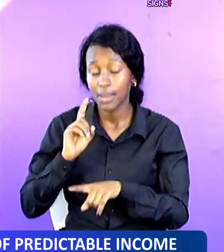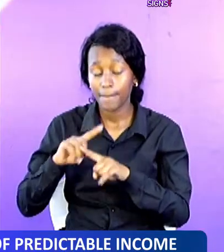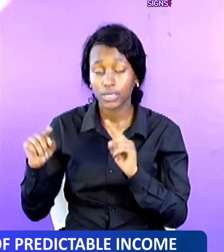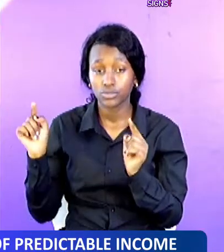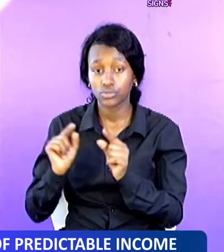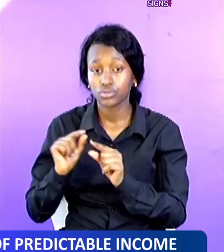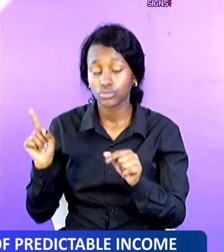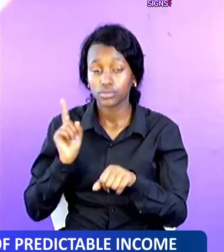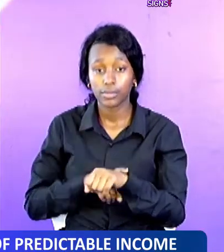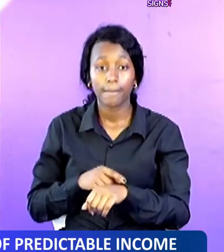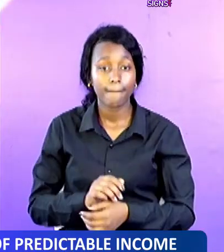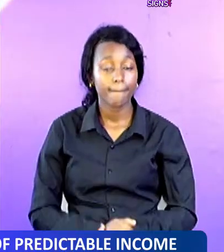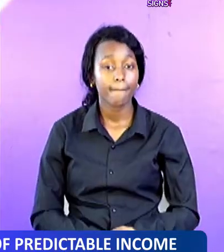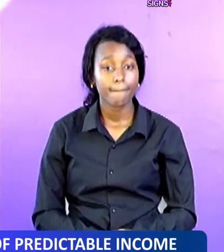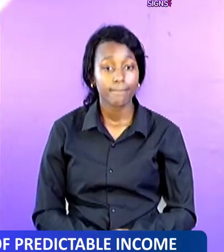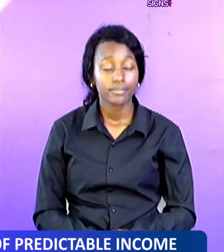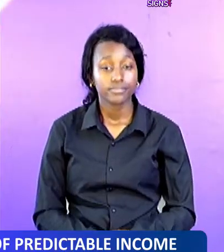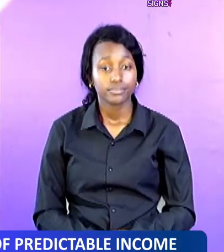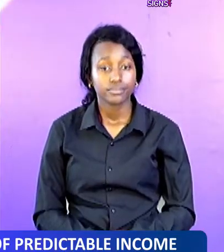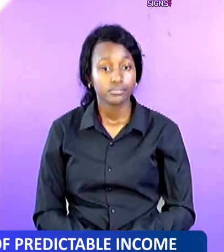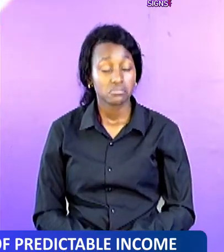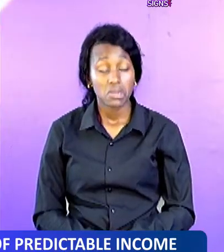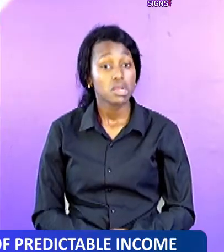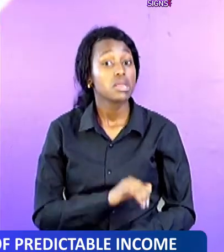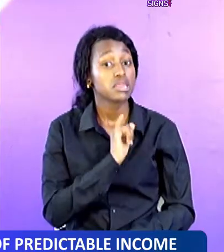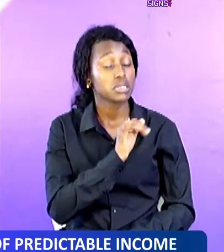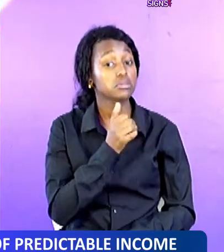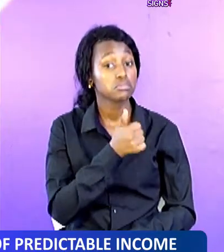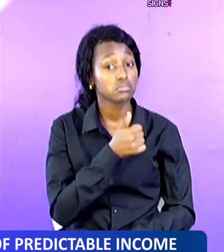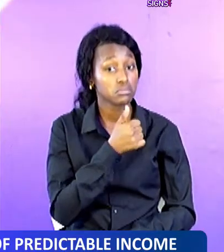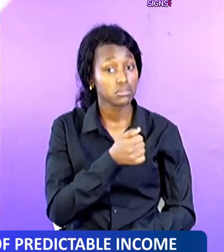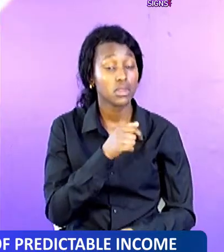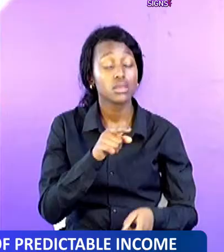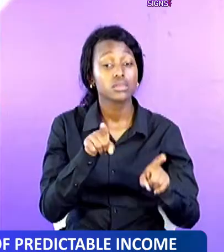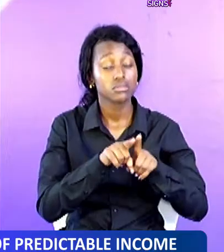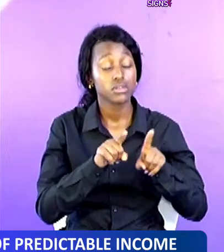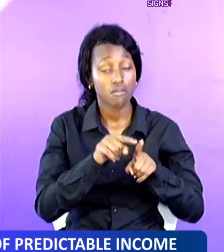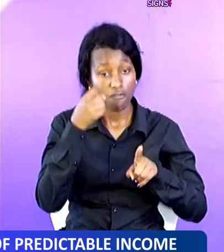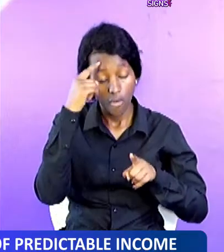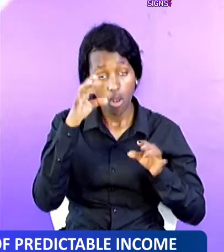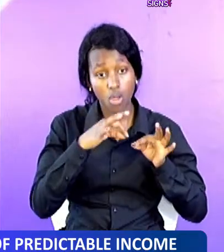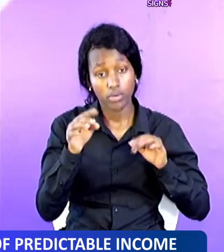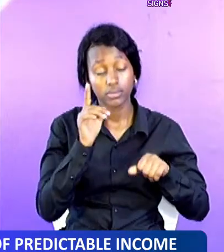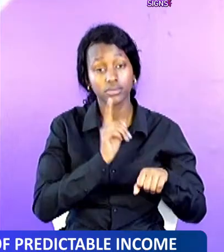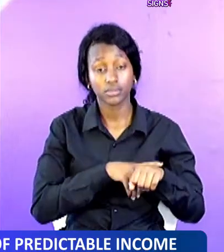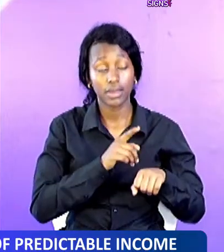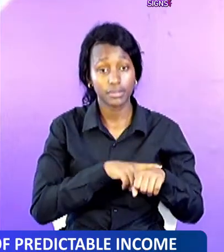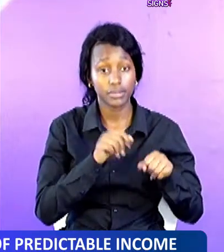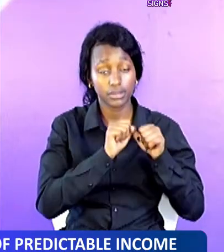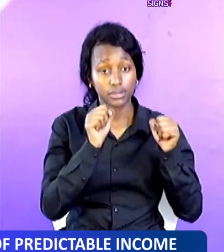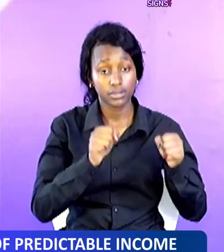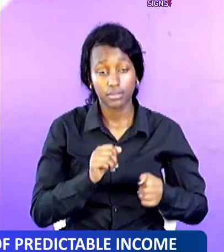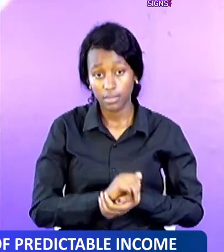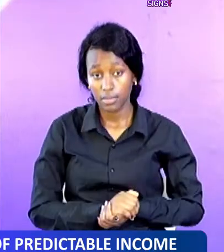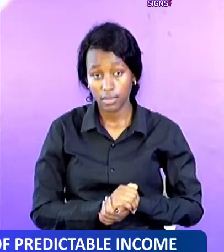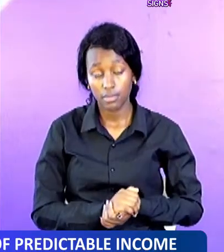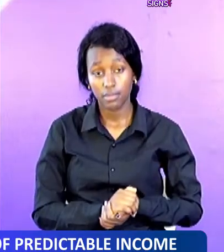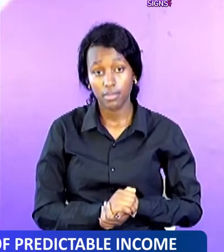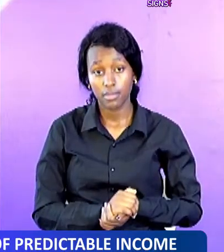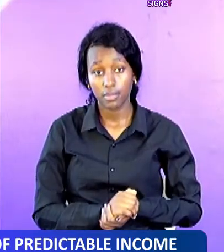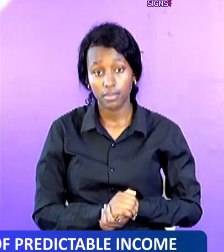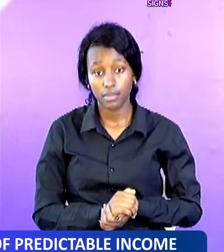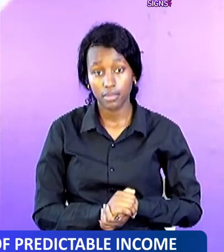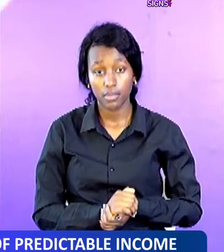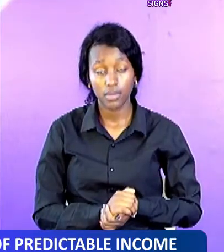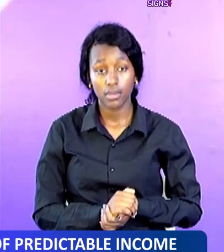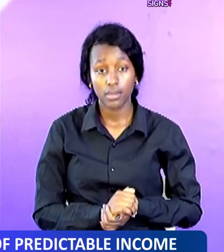term. Even as a long term strategy, that makes a lot of sense, because I'm assuming you're talking about issues